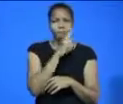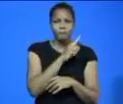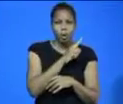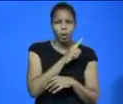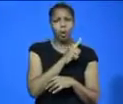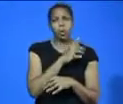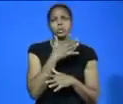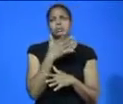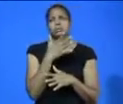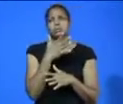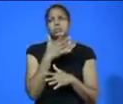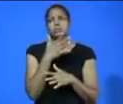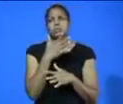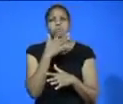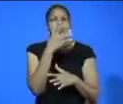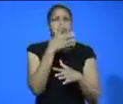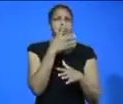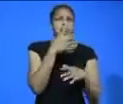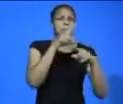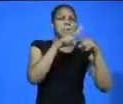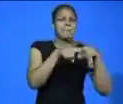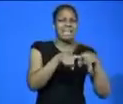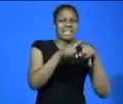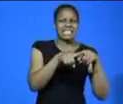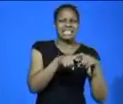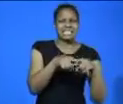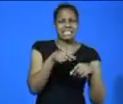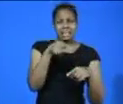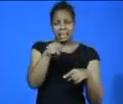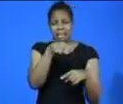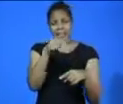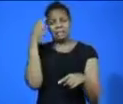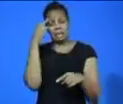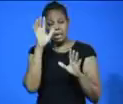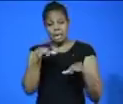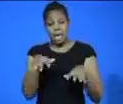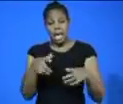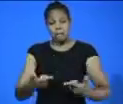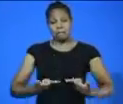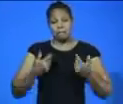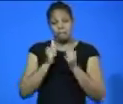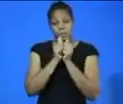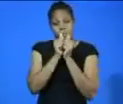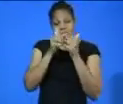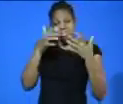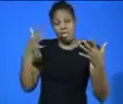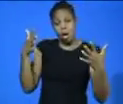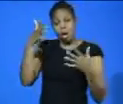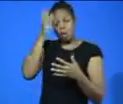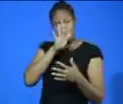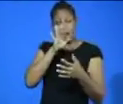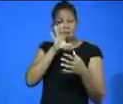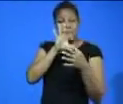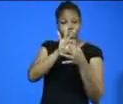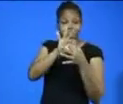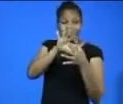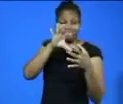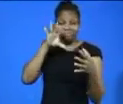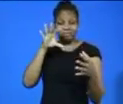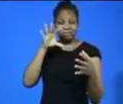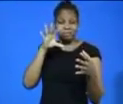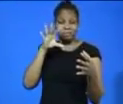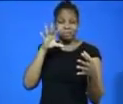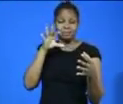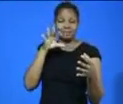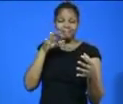security, that he can live his life without God. It has an impact,